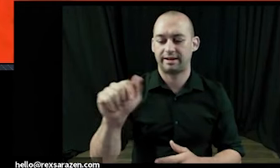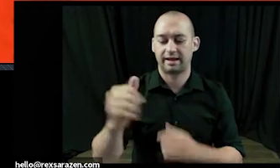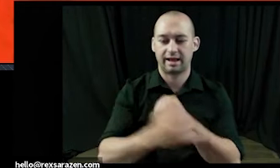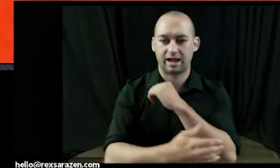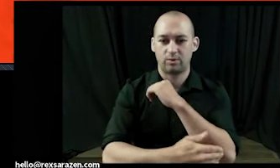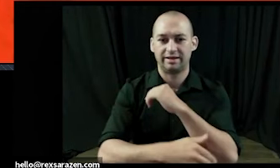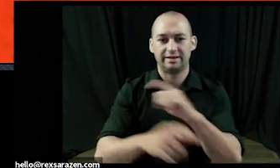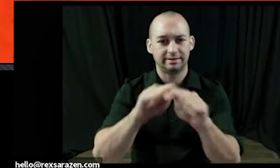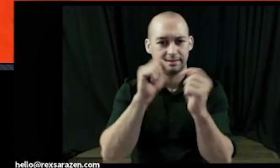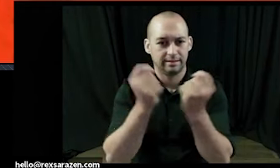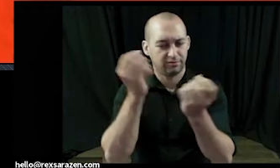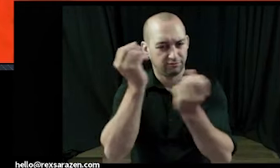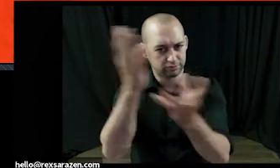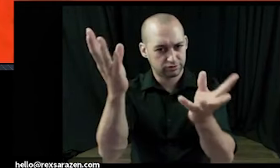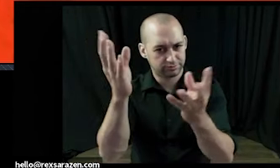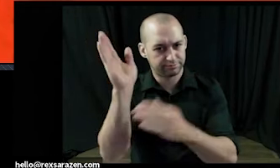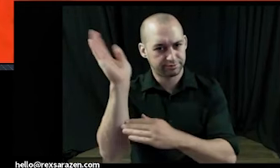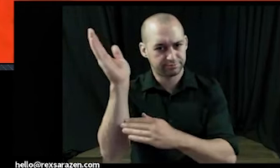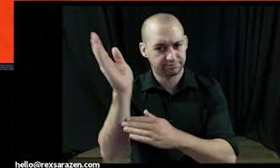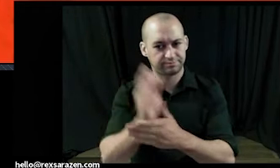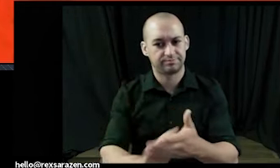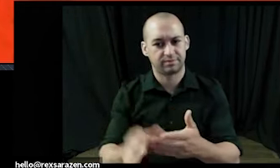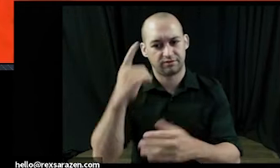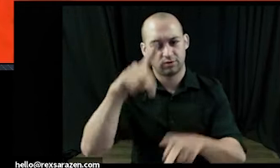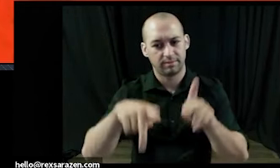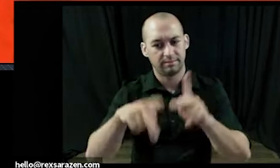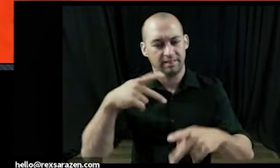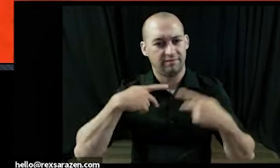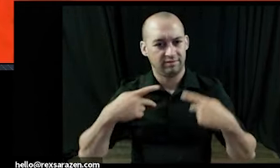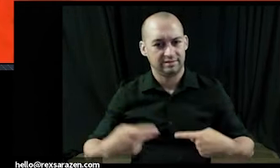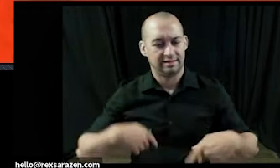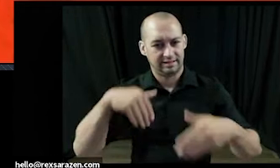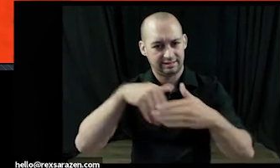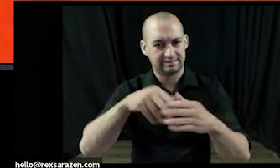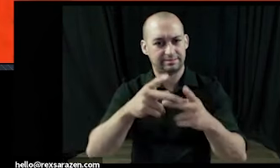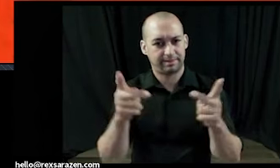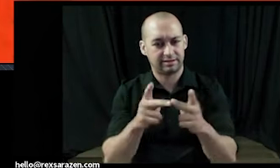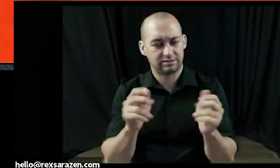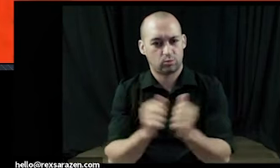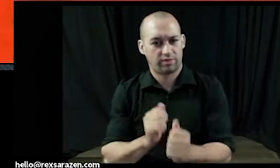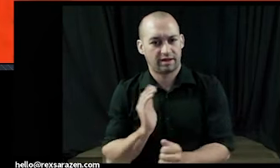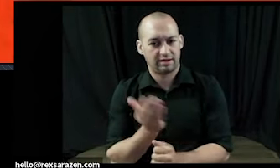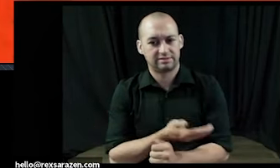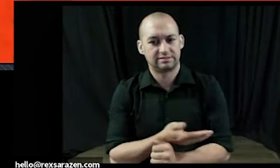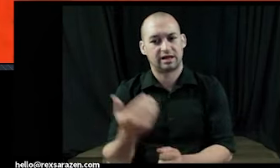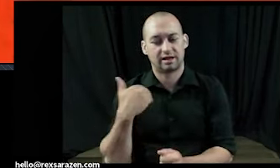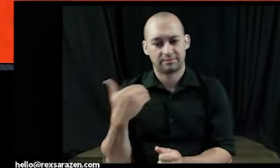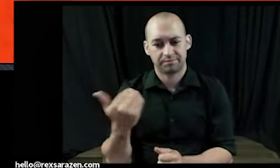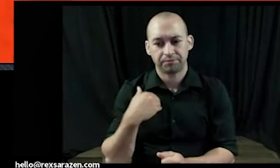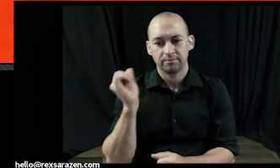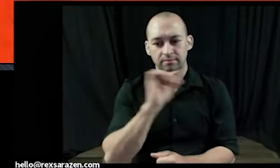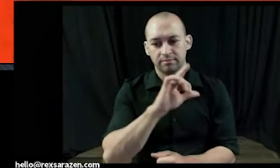the informative presentation. For folks who are physically in the space with us, we actually have all of